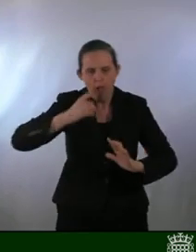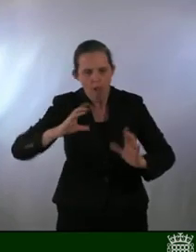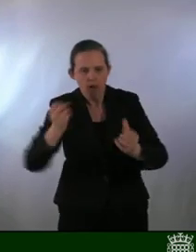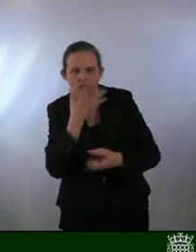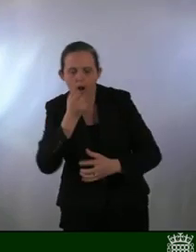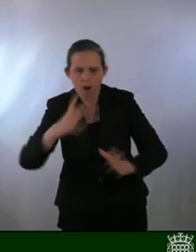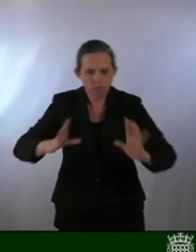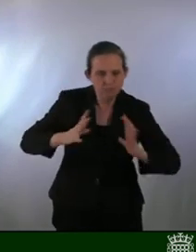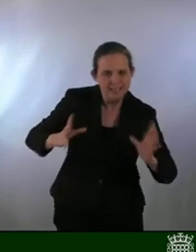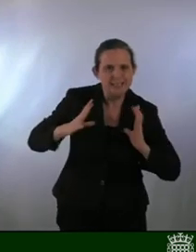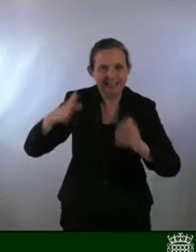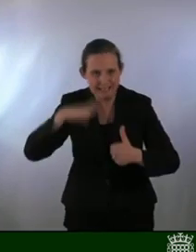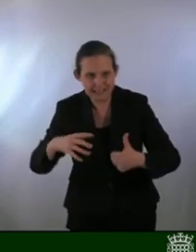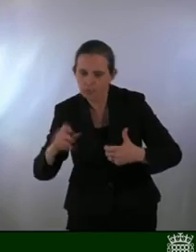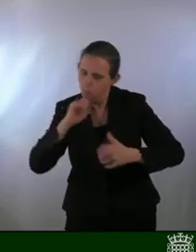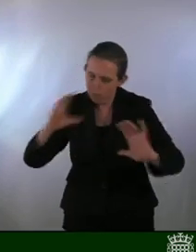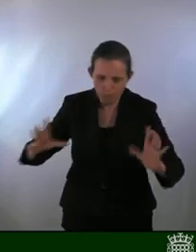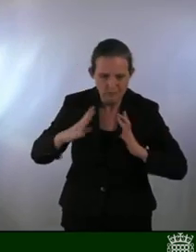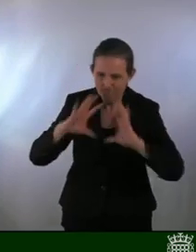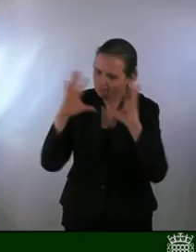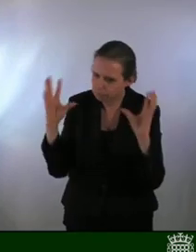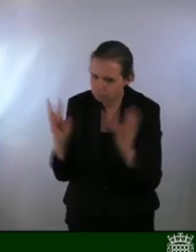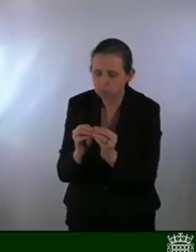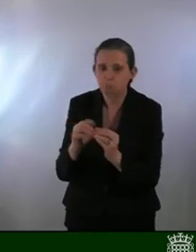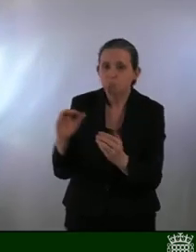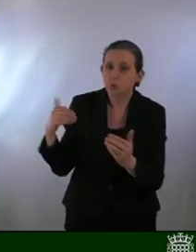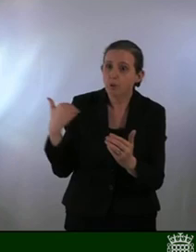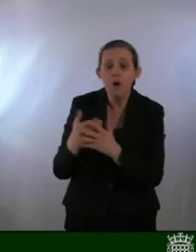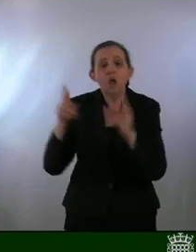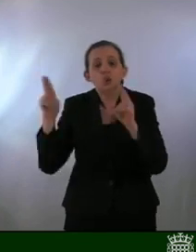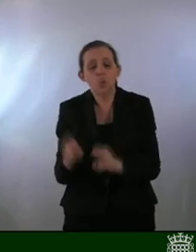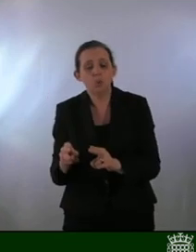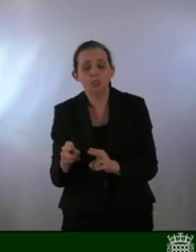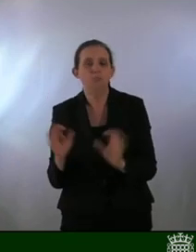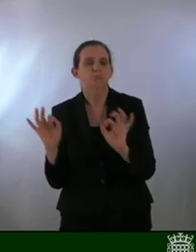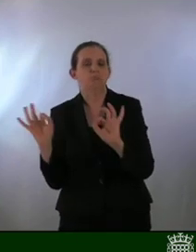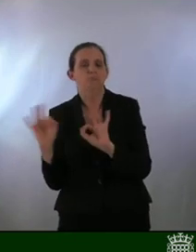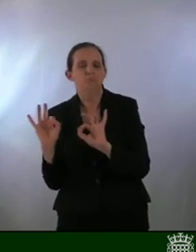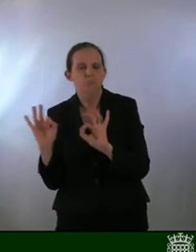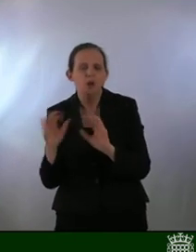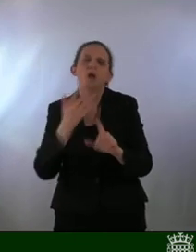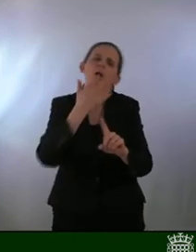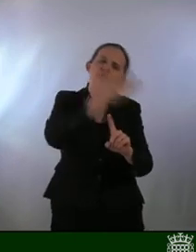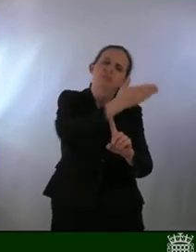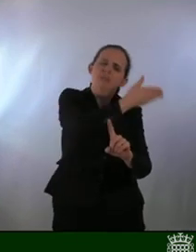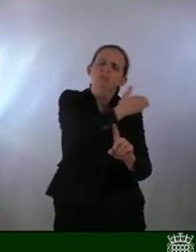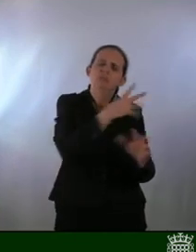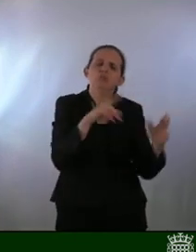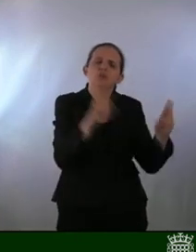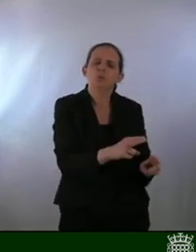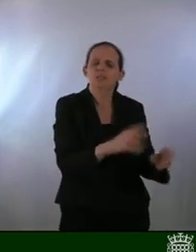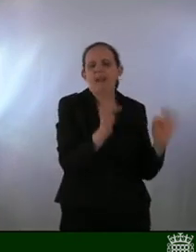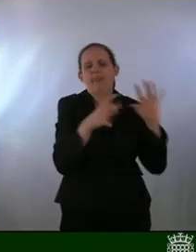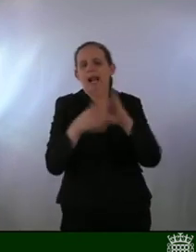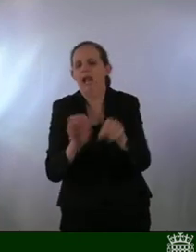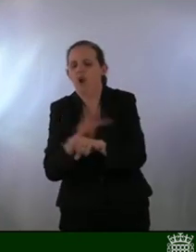and we thus far have not seen shortages outside of those that already pre-existed this virus